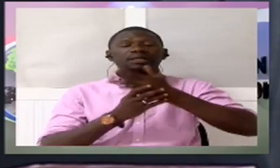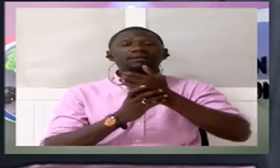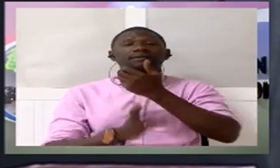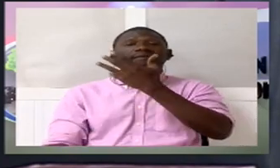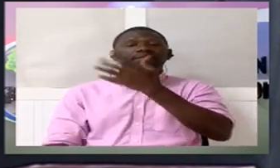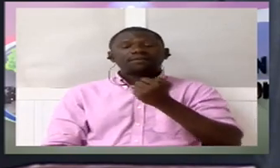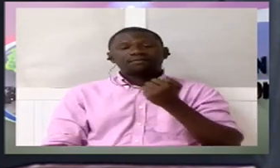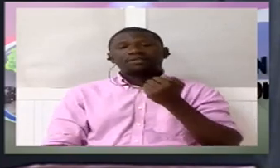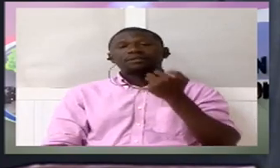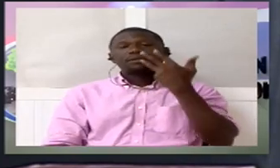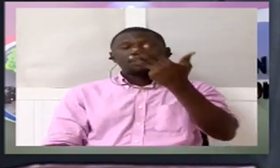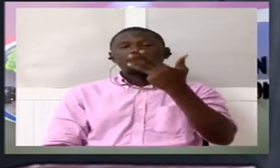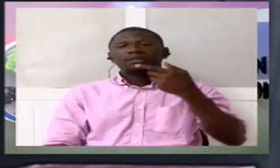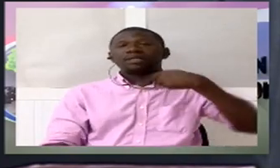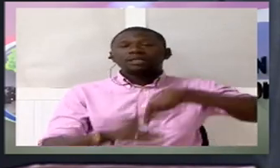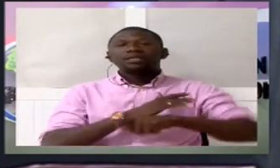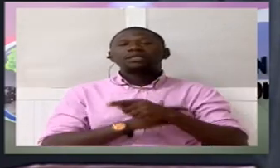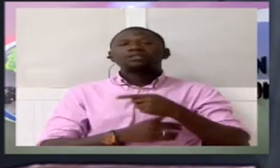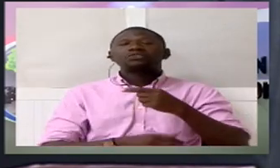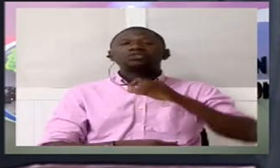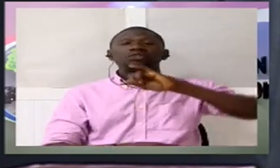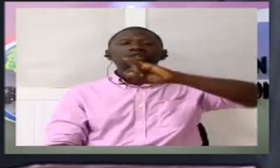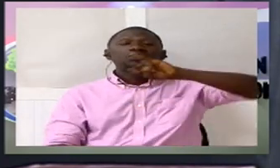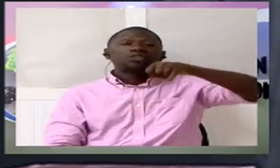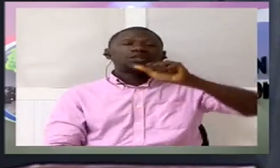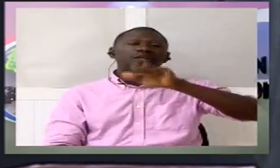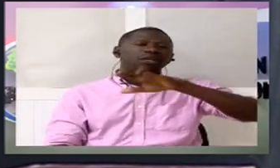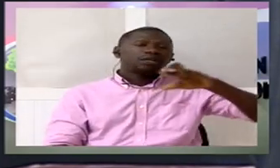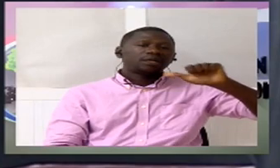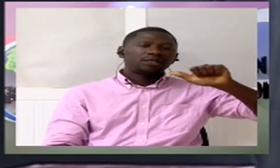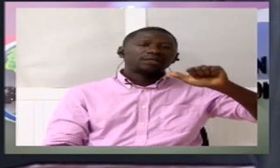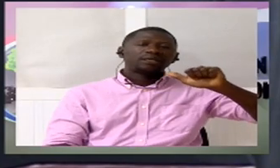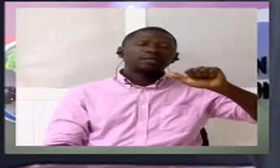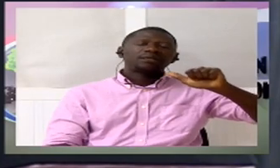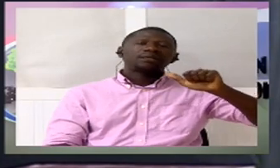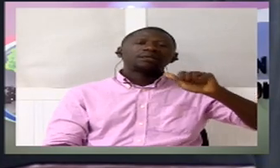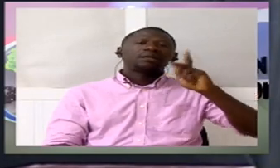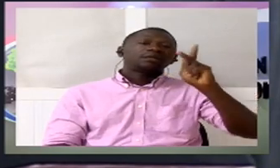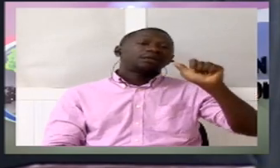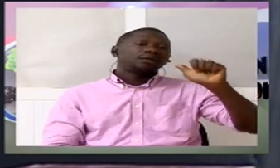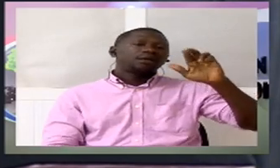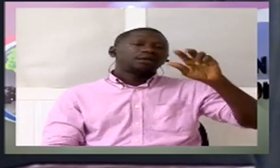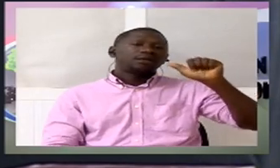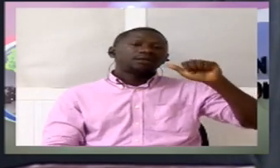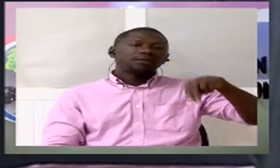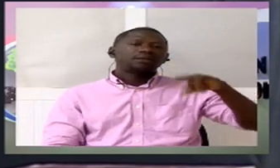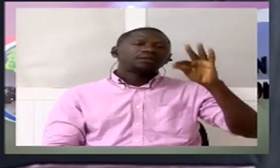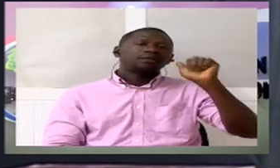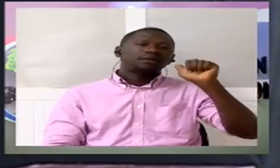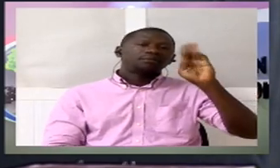village. In Jara Karantaba village. Abe Lower River district lato. In the Lower River